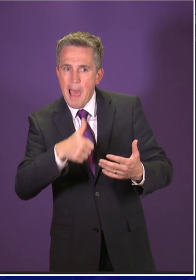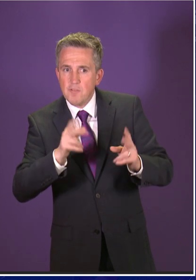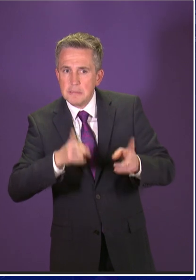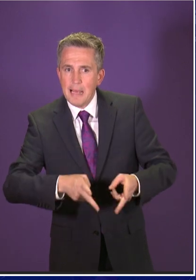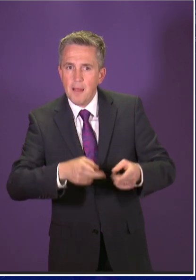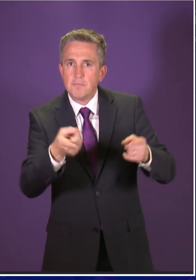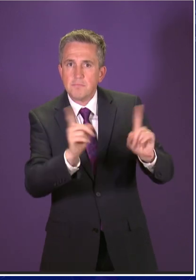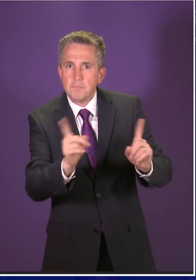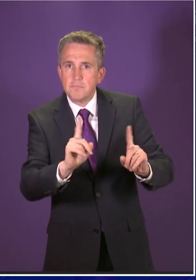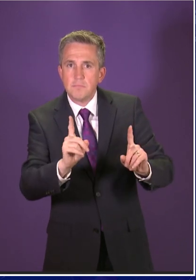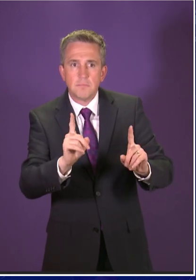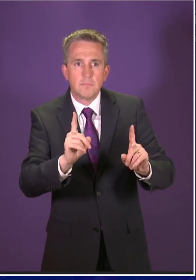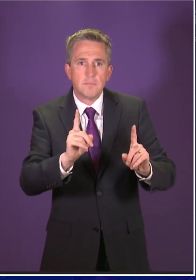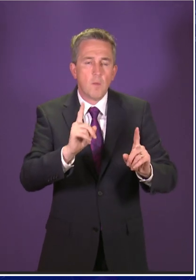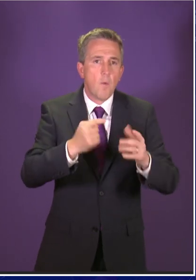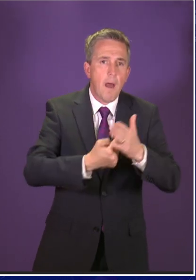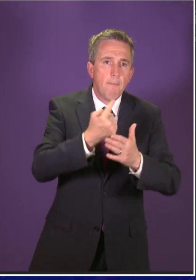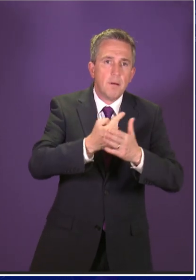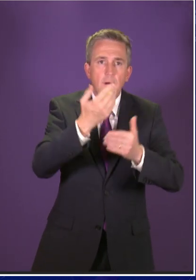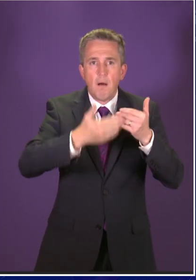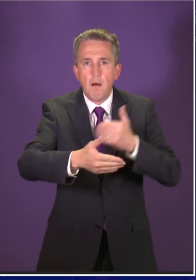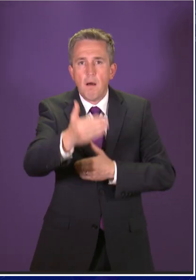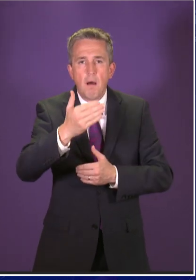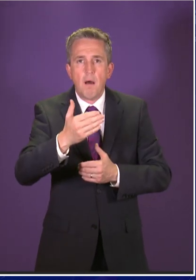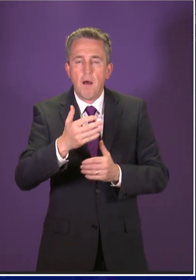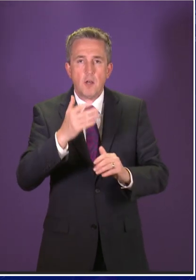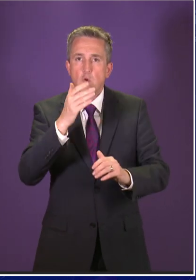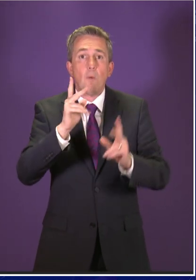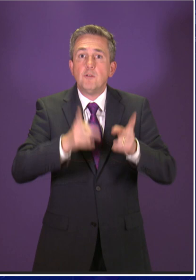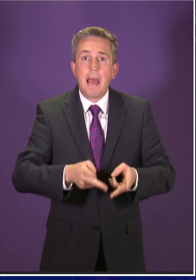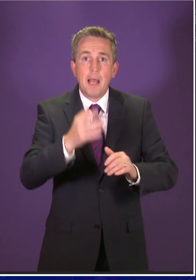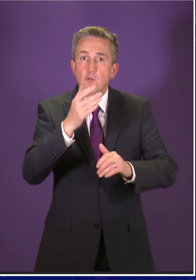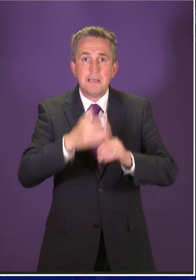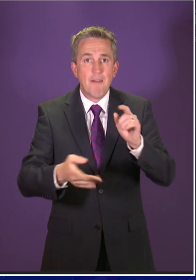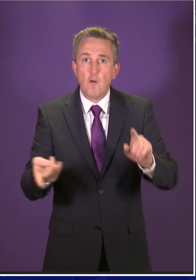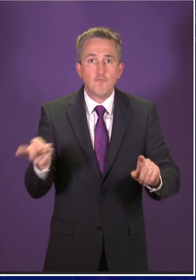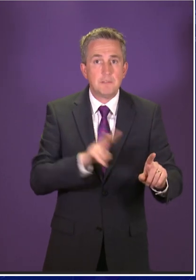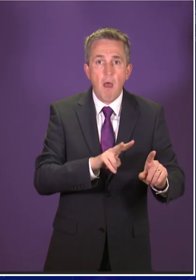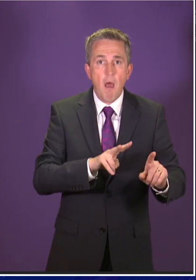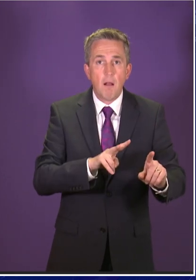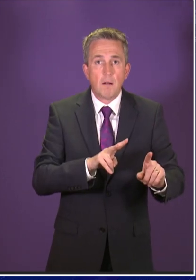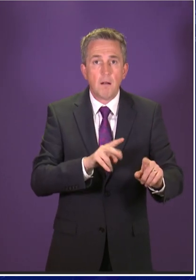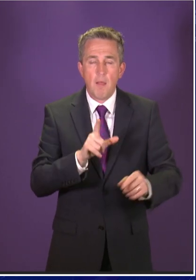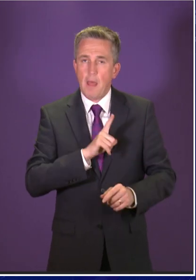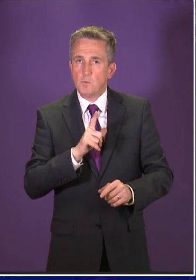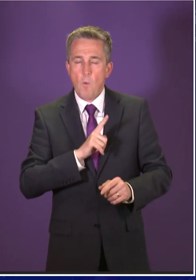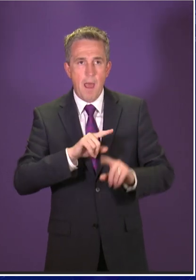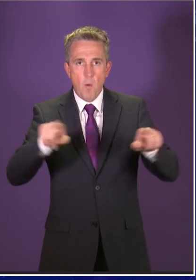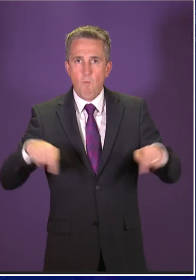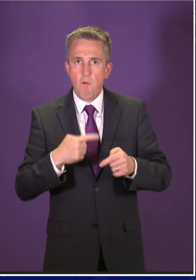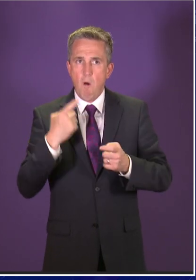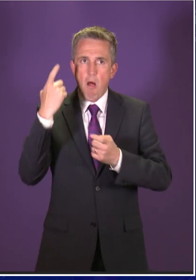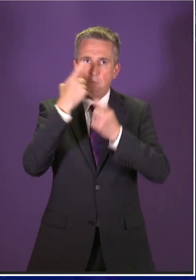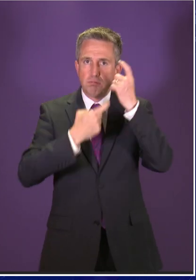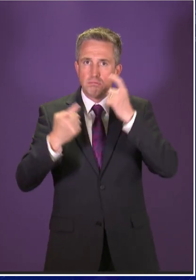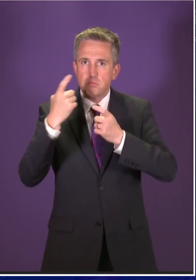the undiscovered country from whose bourne no traveller returns, puzzles the will